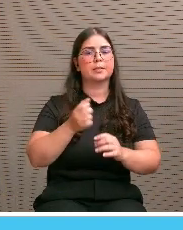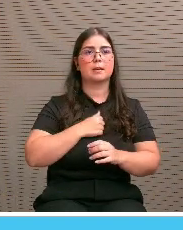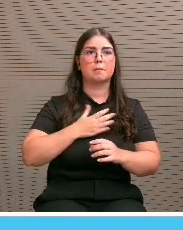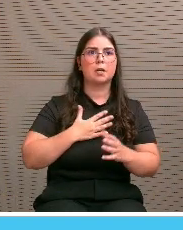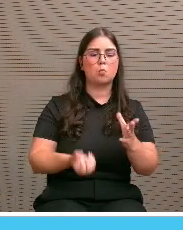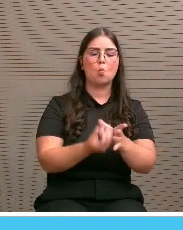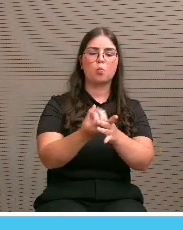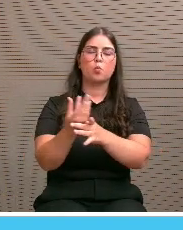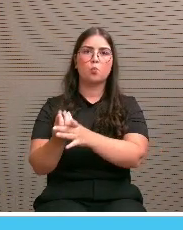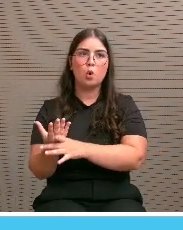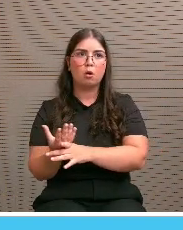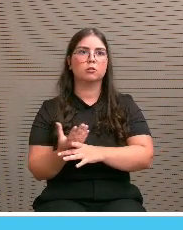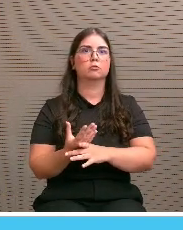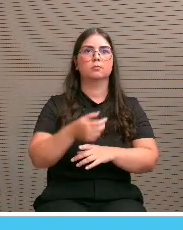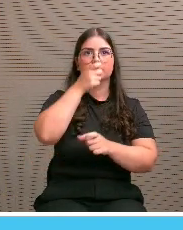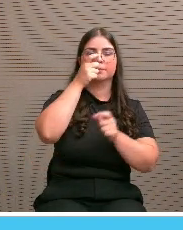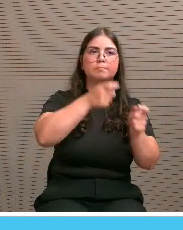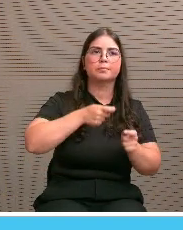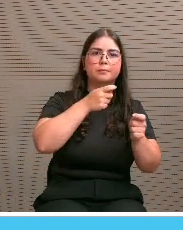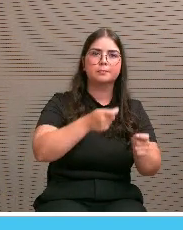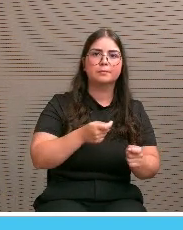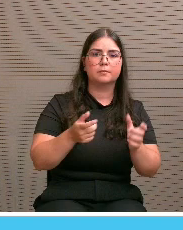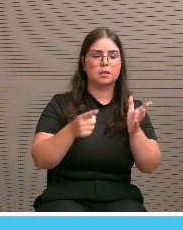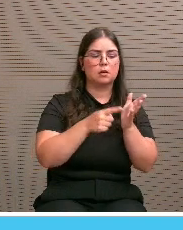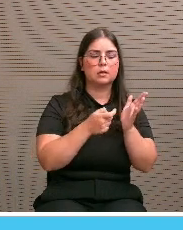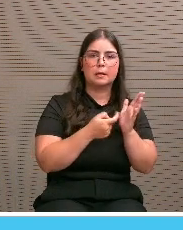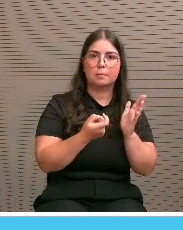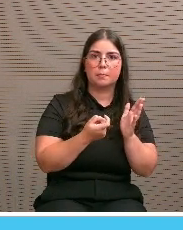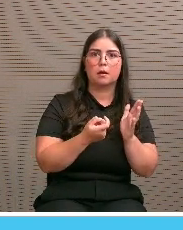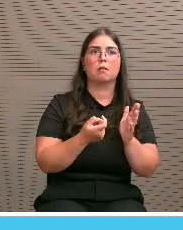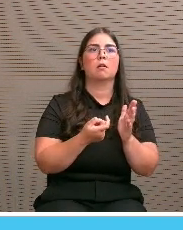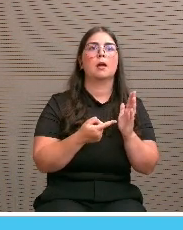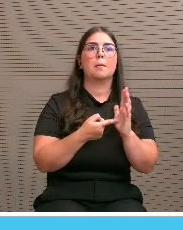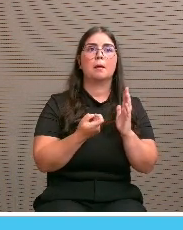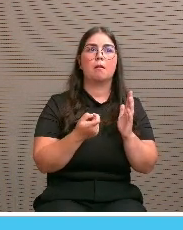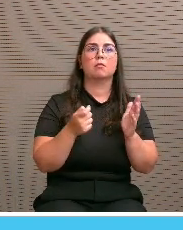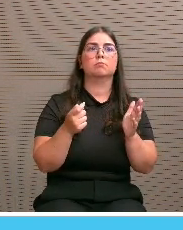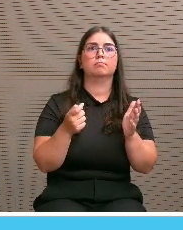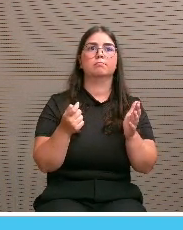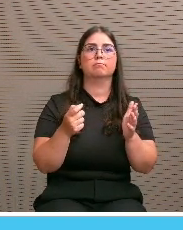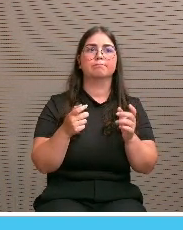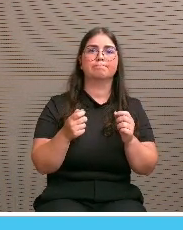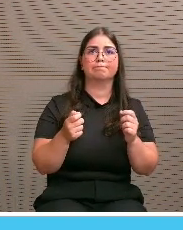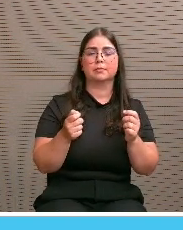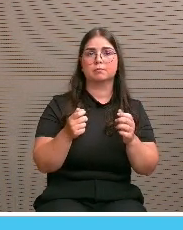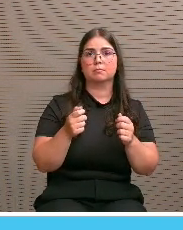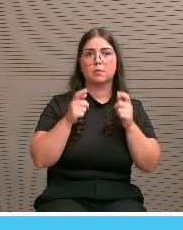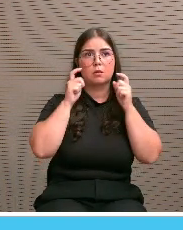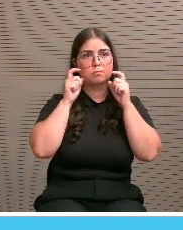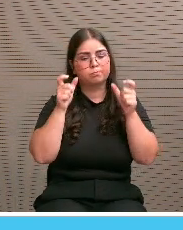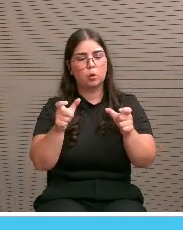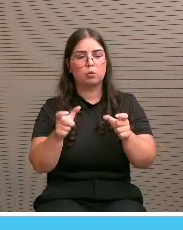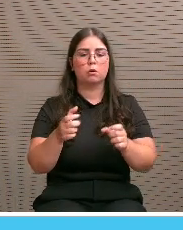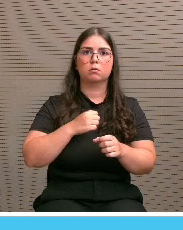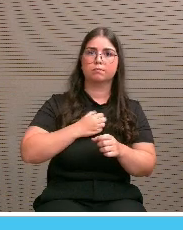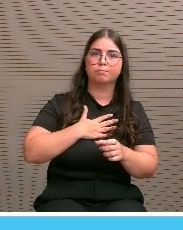to dominate the market. They didn't want these big agro-businesses to control the food supply in